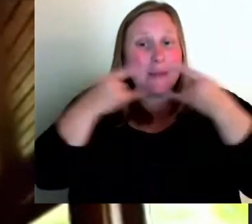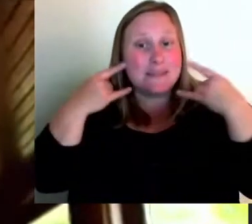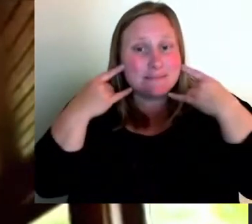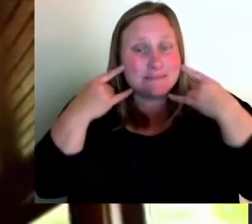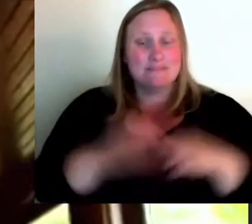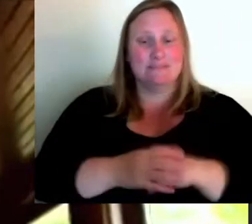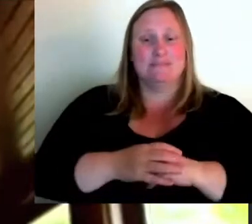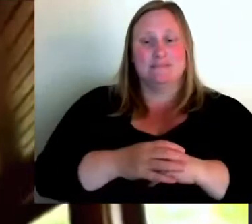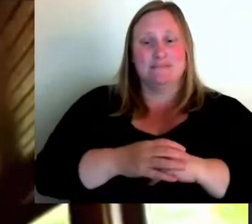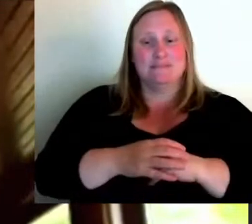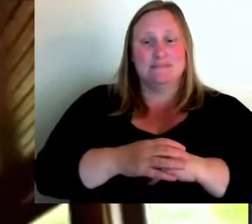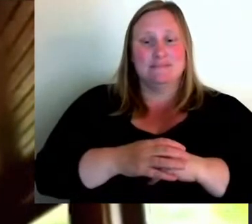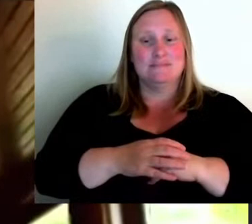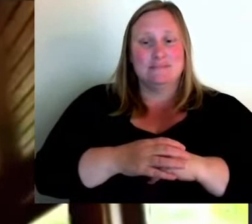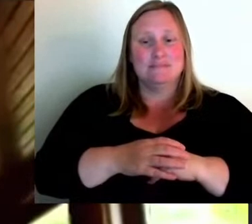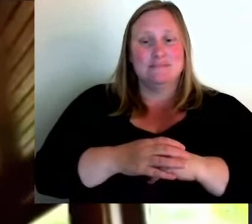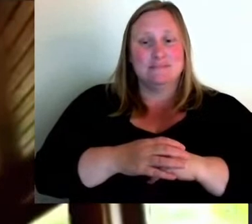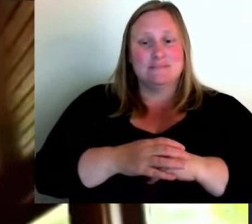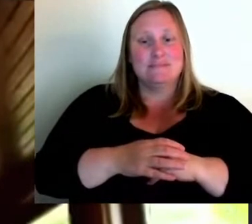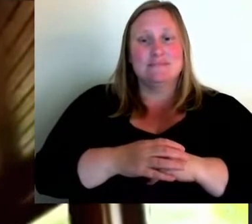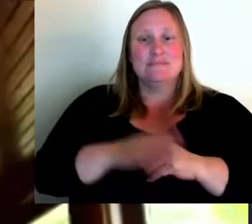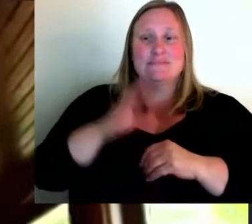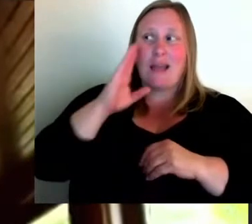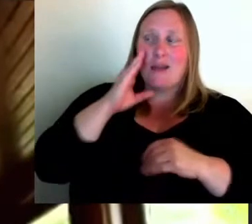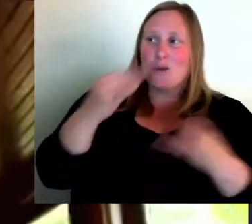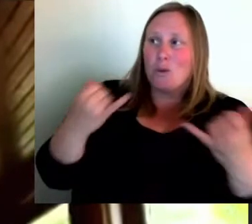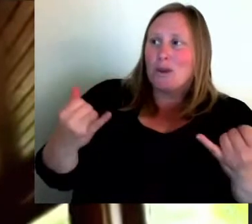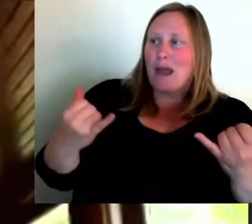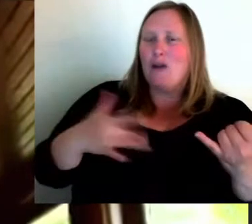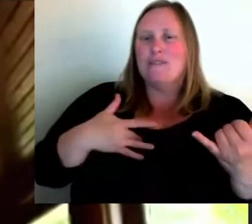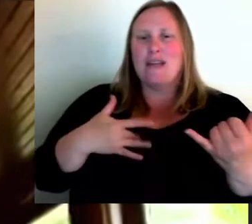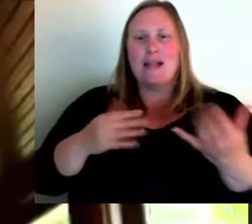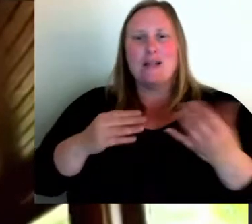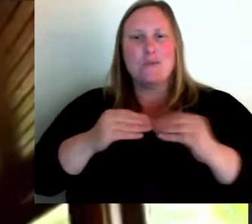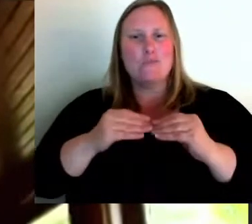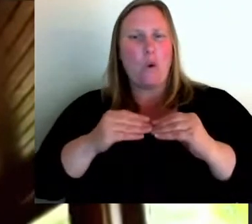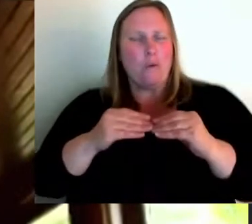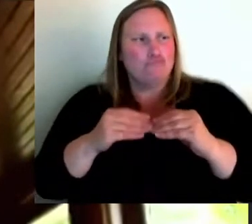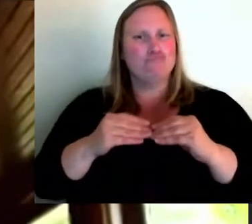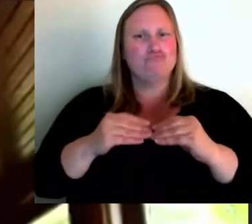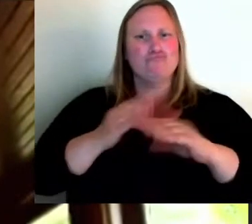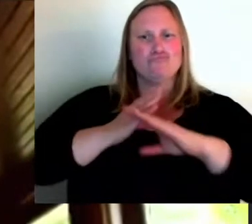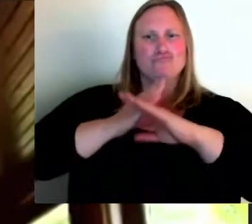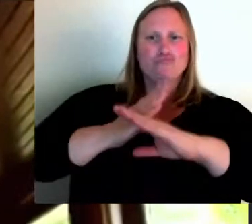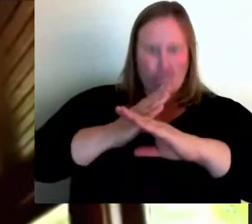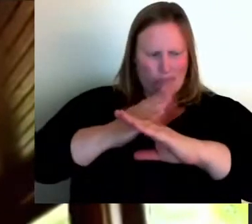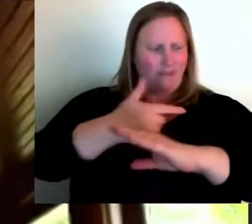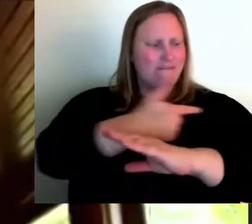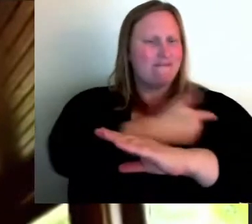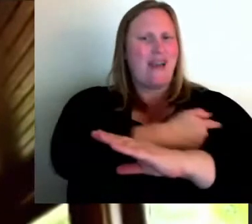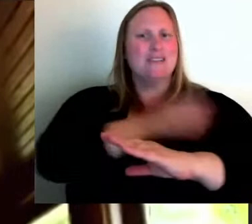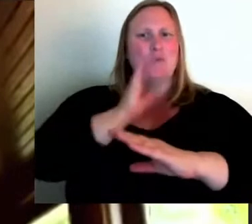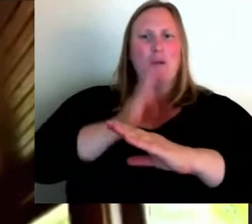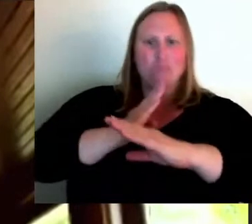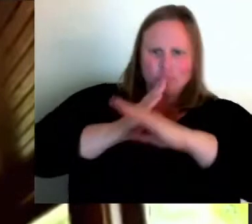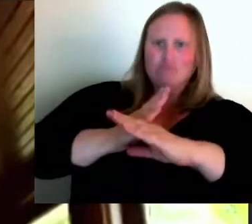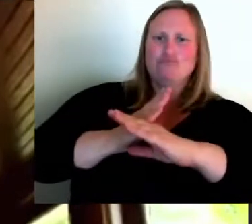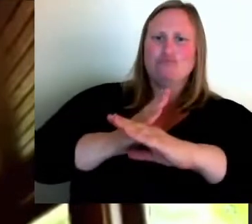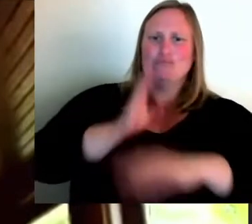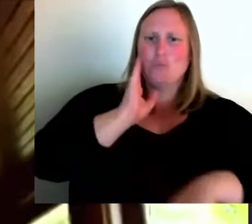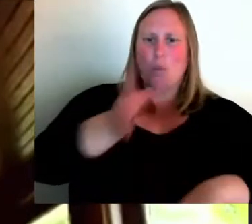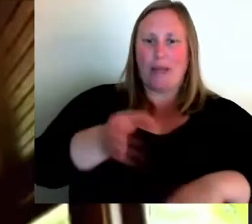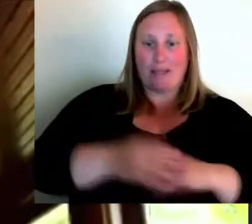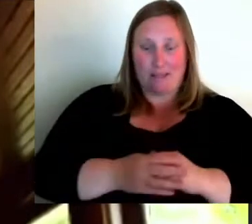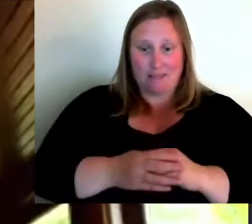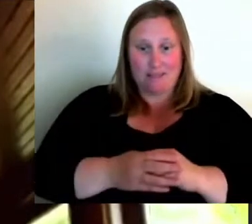we've become more and more confident in the level of protection that vaccines can provide. And so just 2